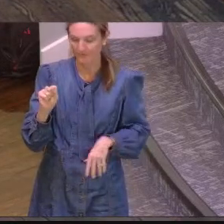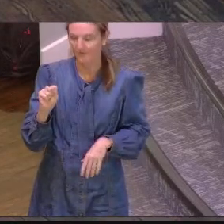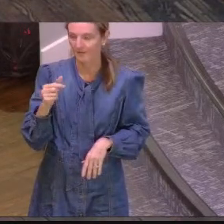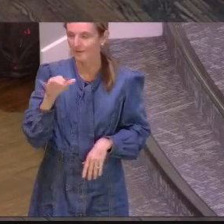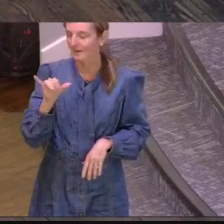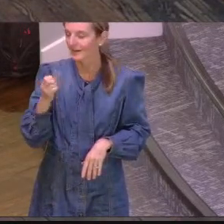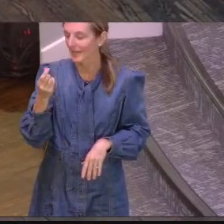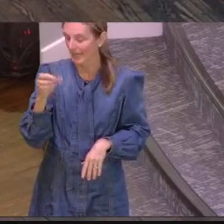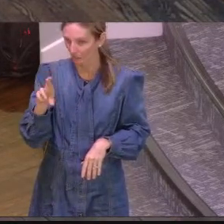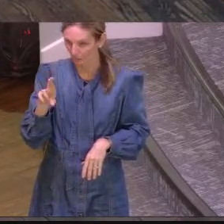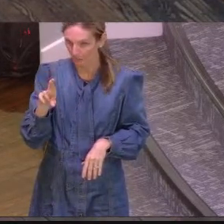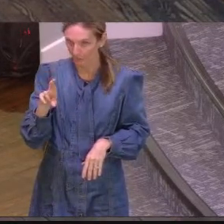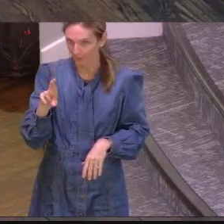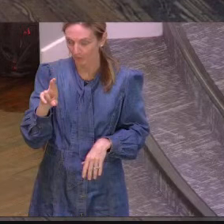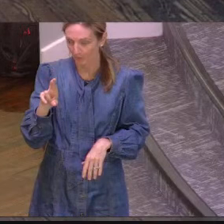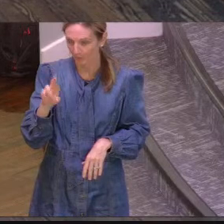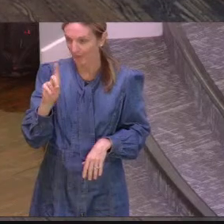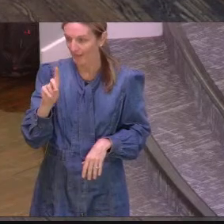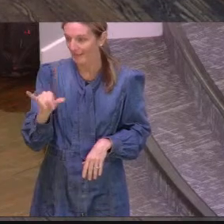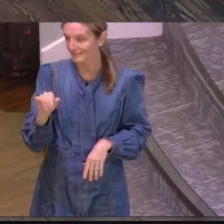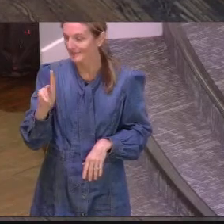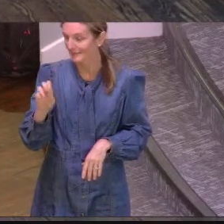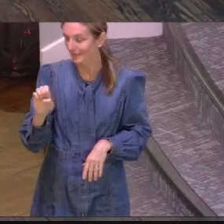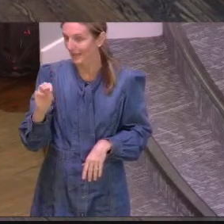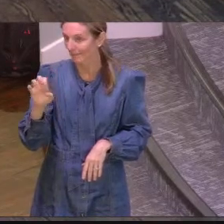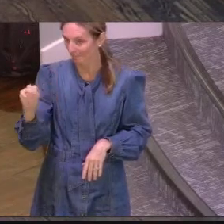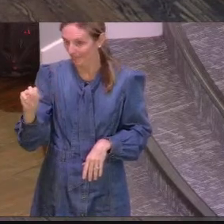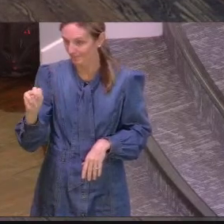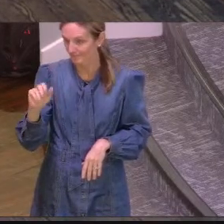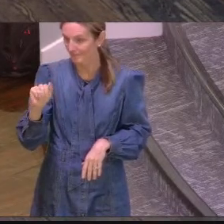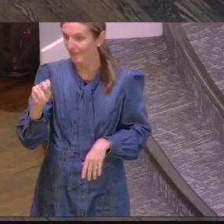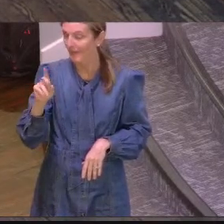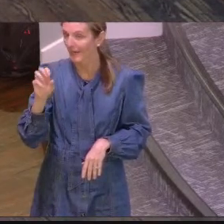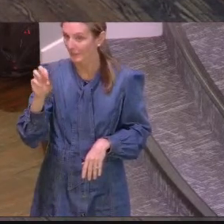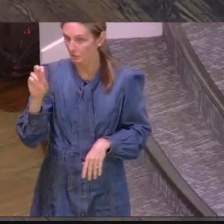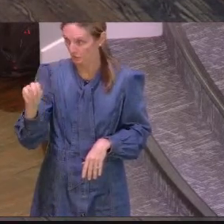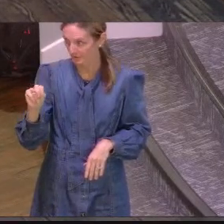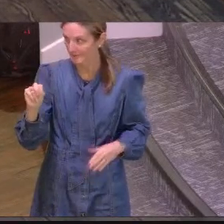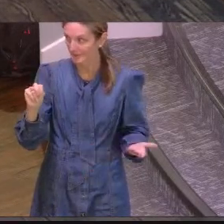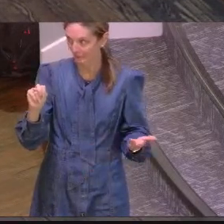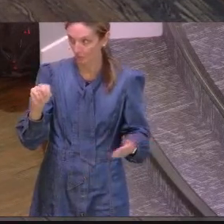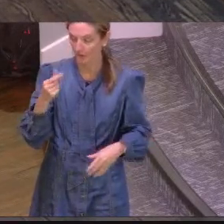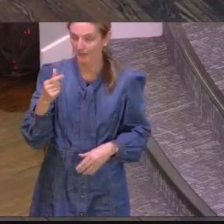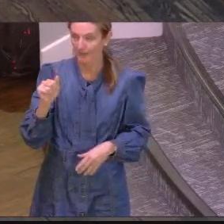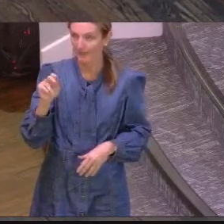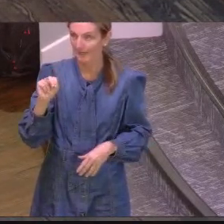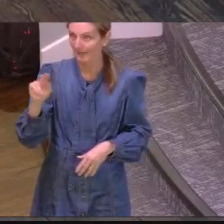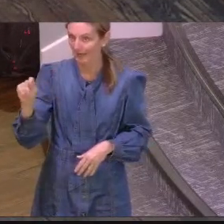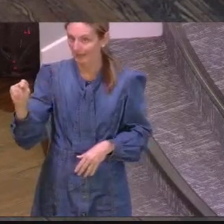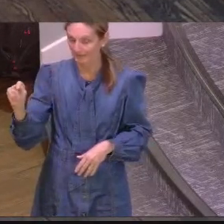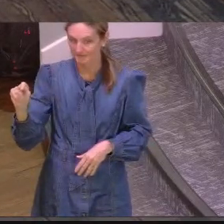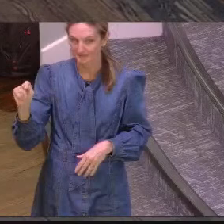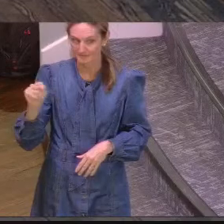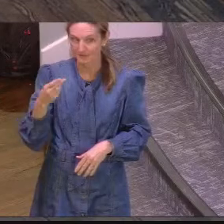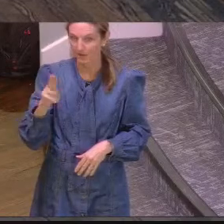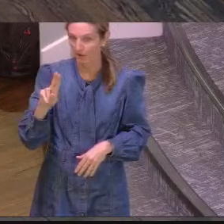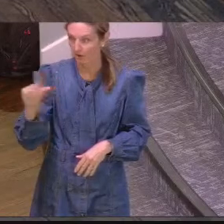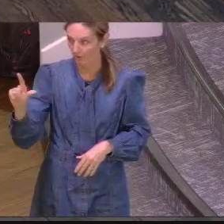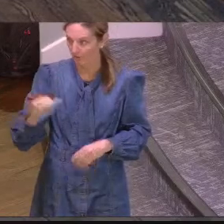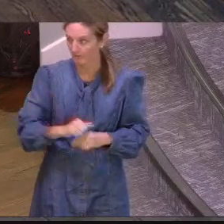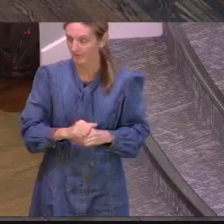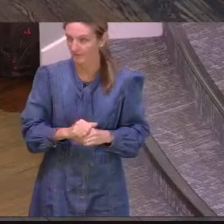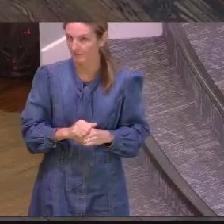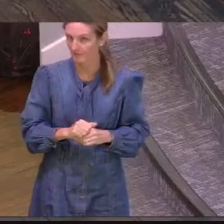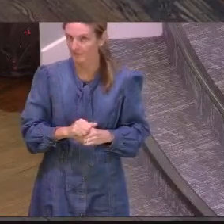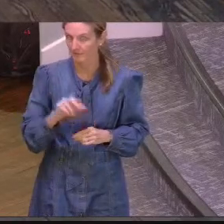Yeager? Dr. Dykeman? Dr. Anderson? Here. Dr. Gant? Mrs. Hull?